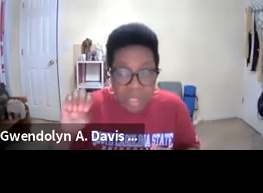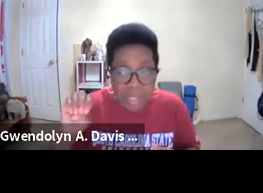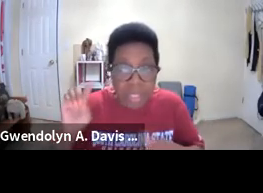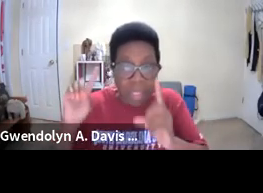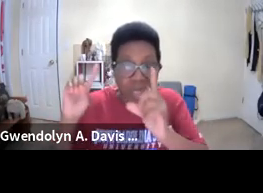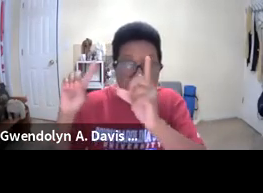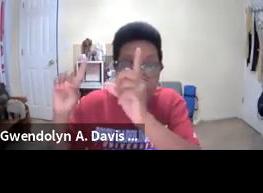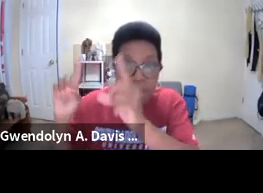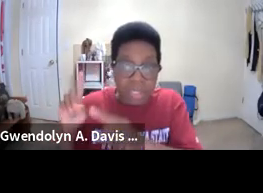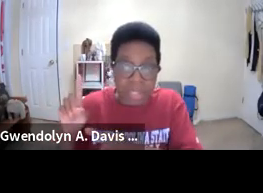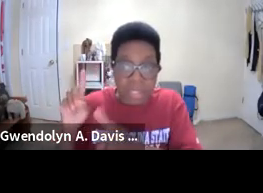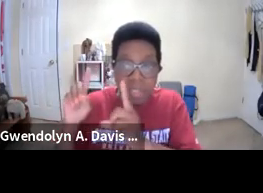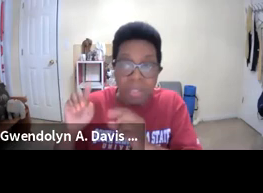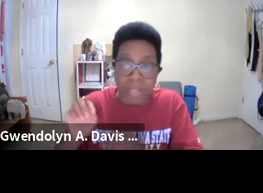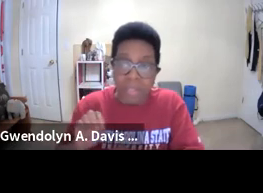see.